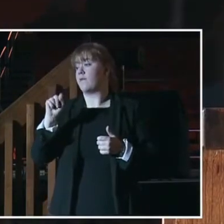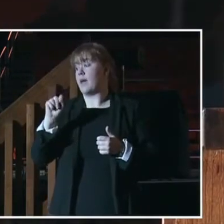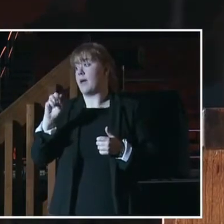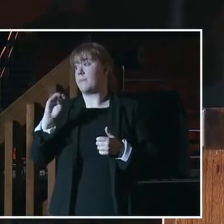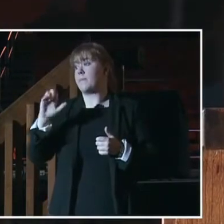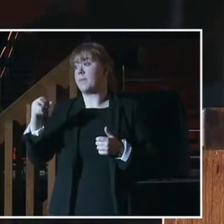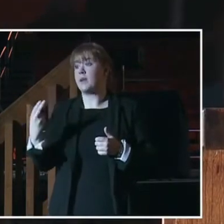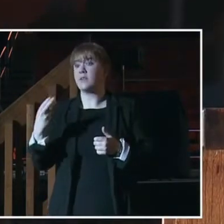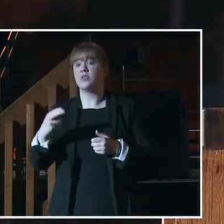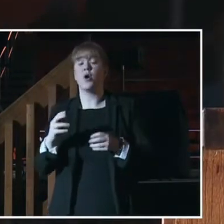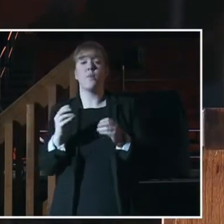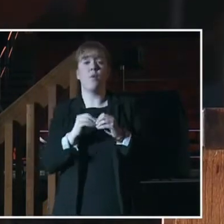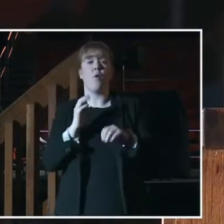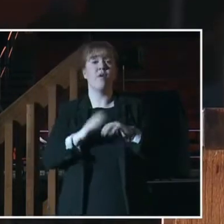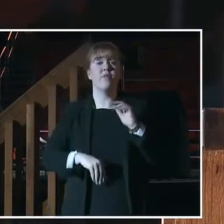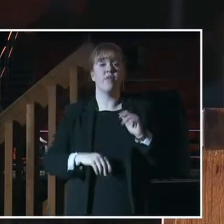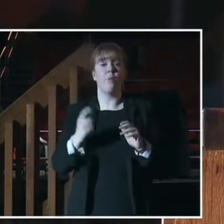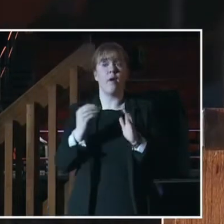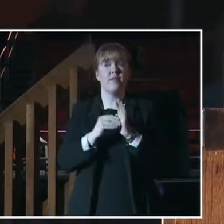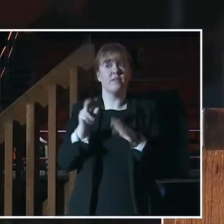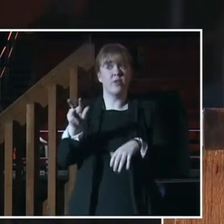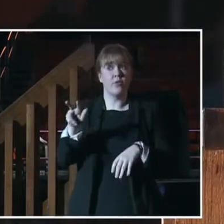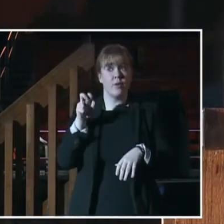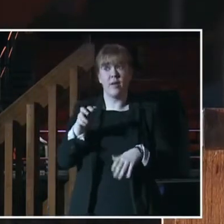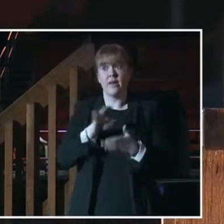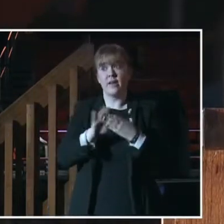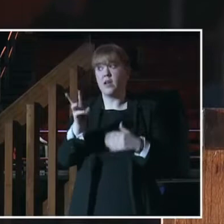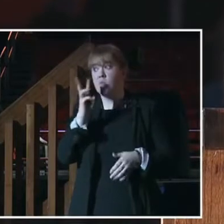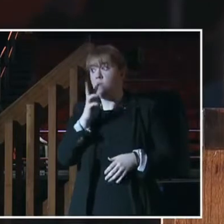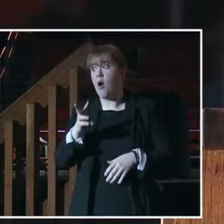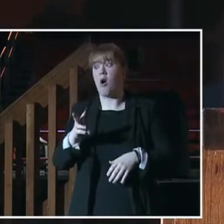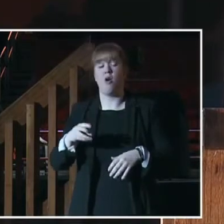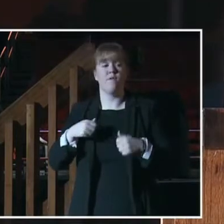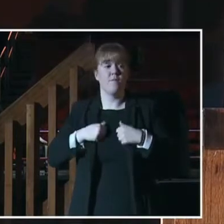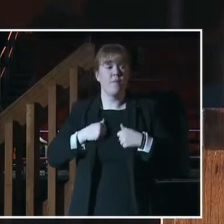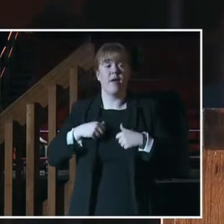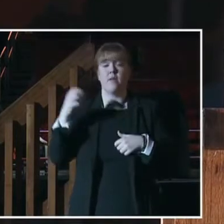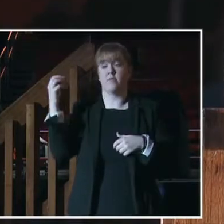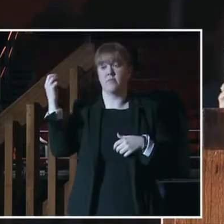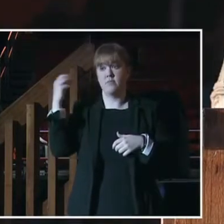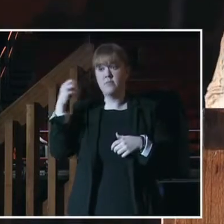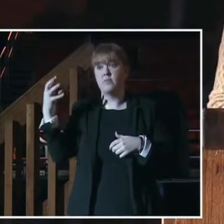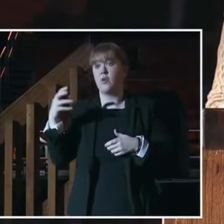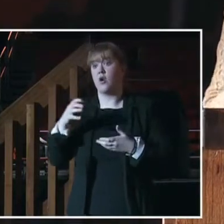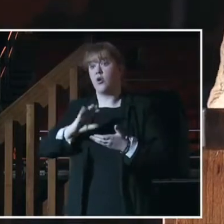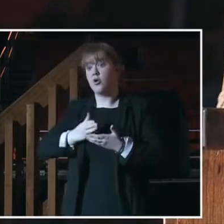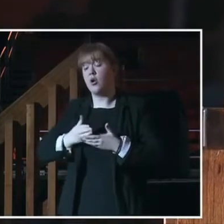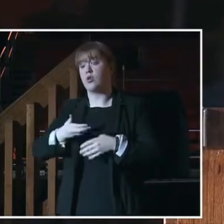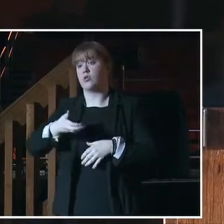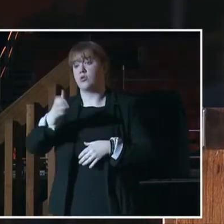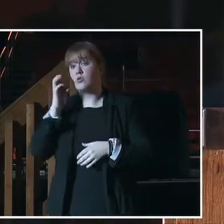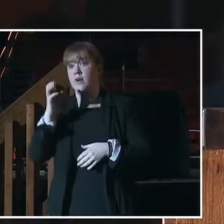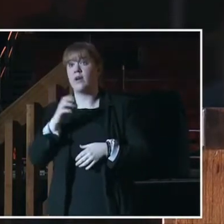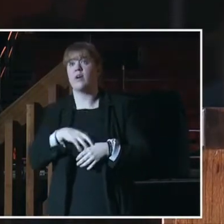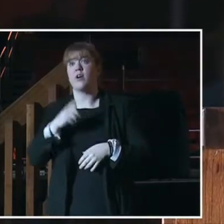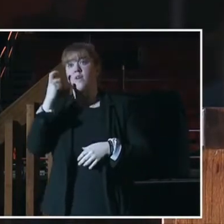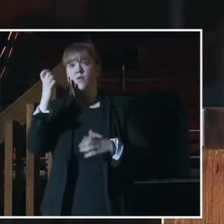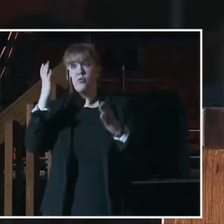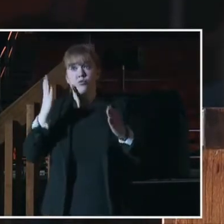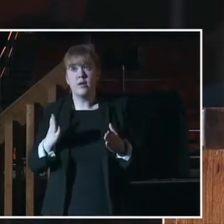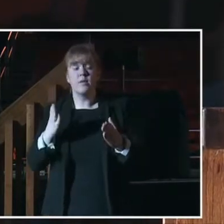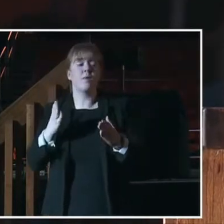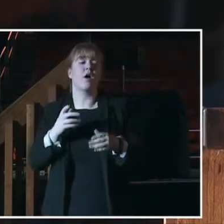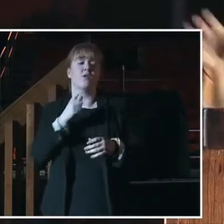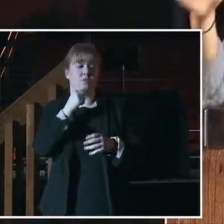days without clean water to drink, to bathe, to cook. For Dreamers, who received a promise of citizenship under Barack